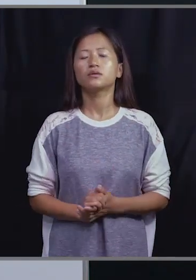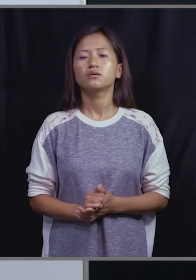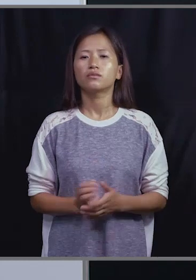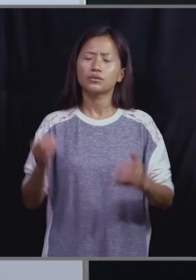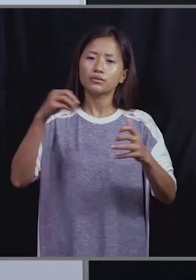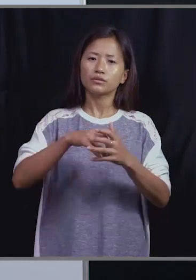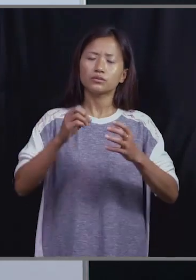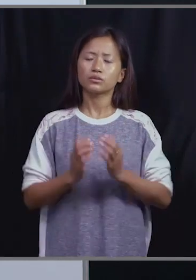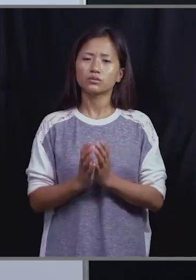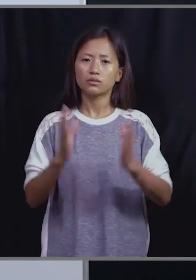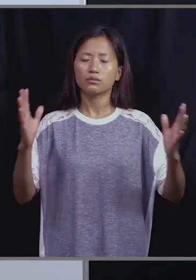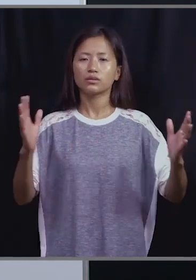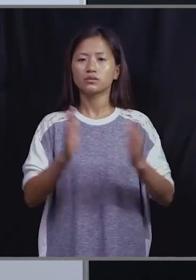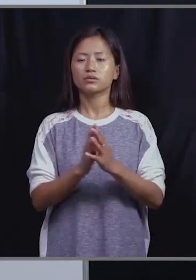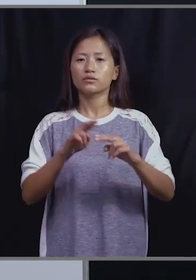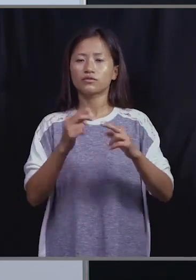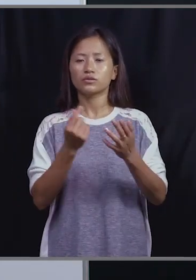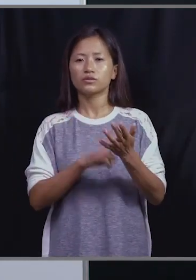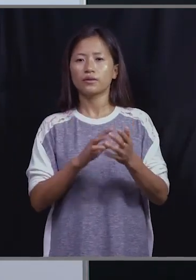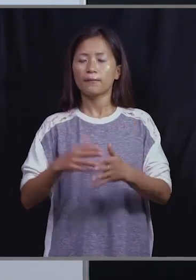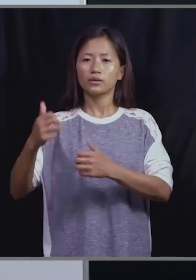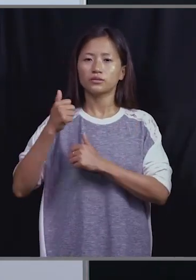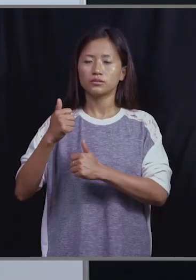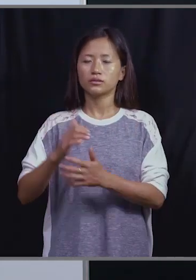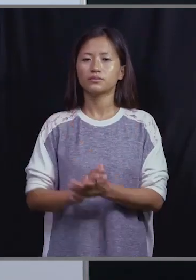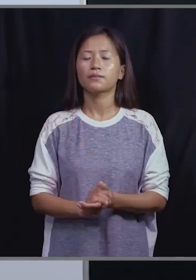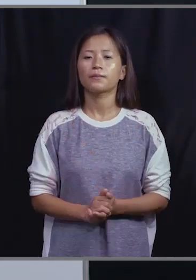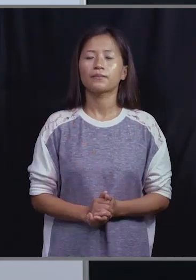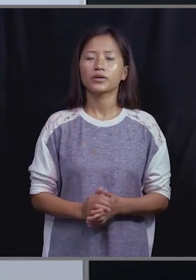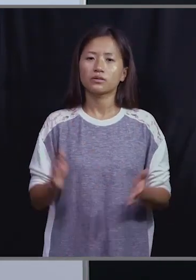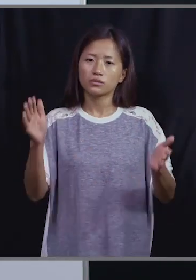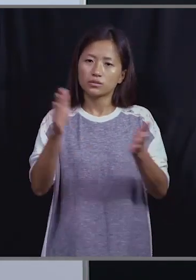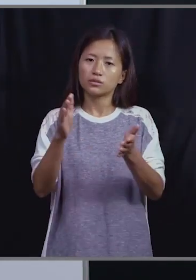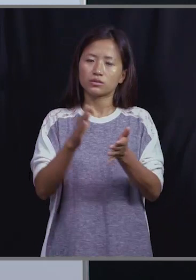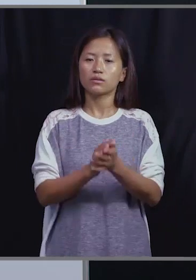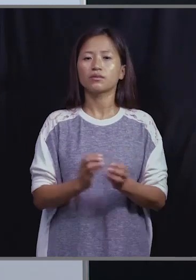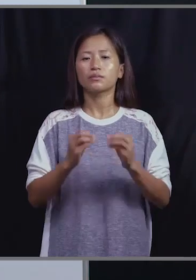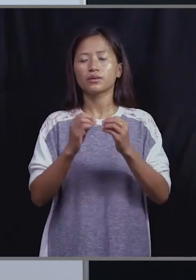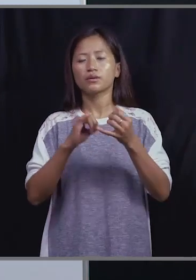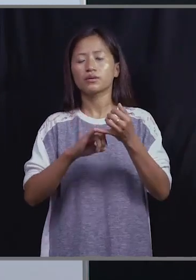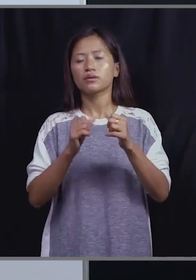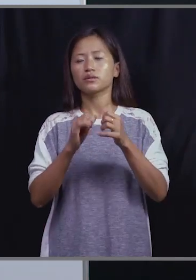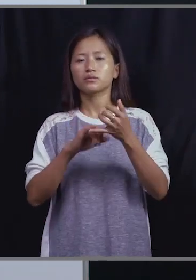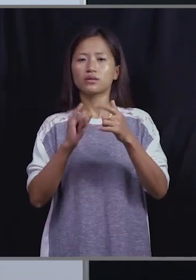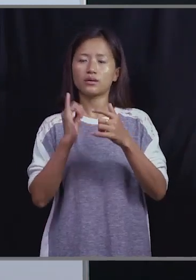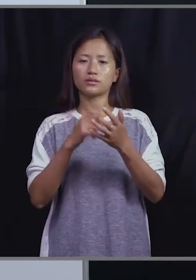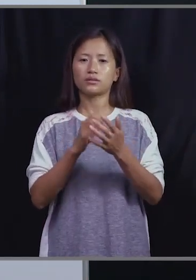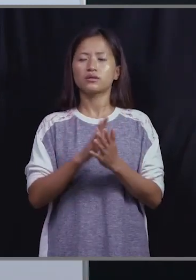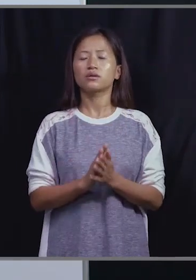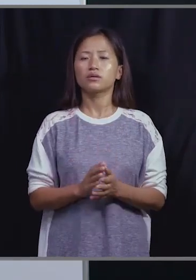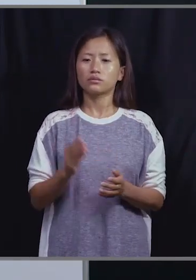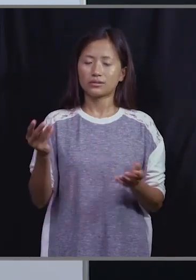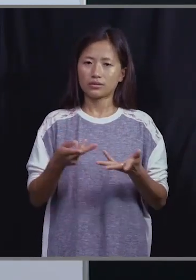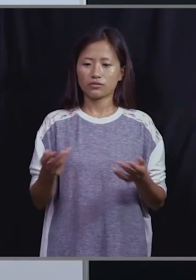so much of funds and resources in militarism, there was a shortage of basic necessities like food, clothing,